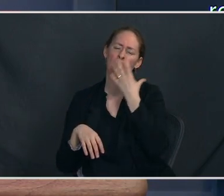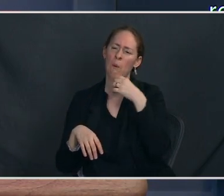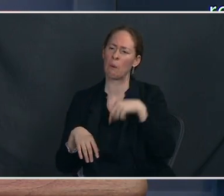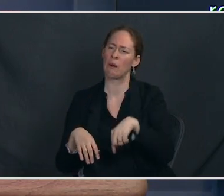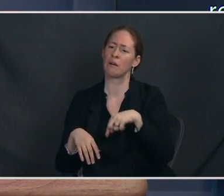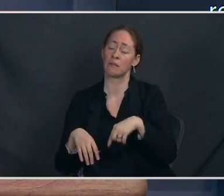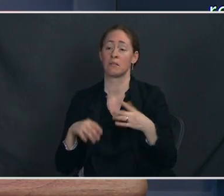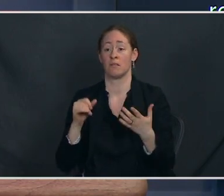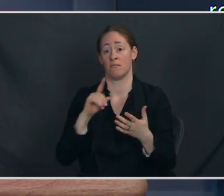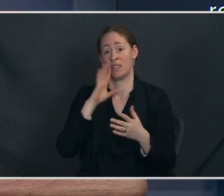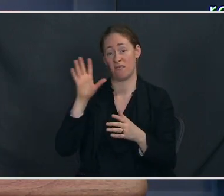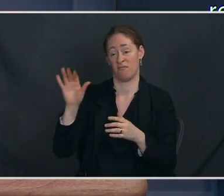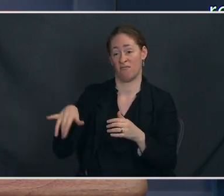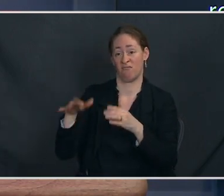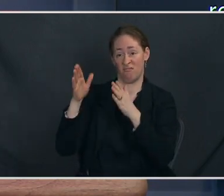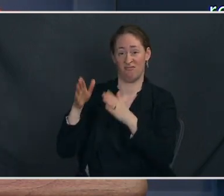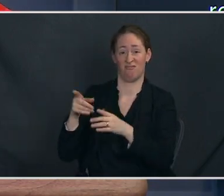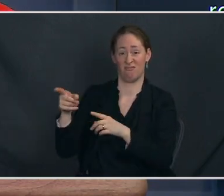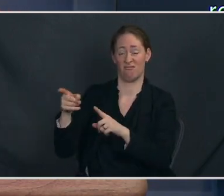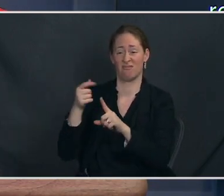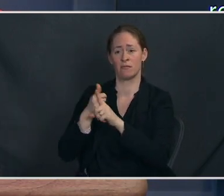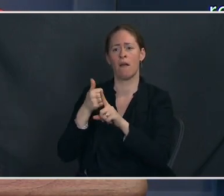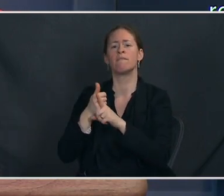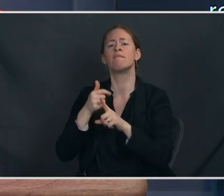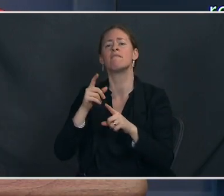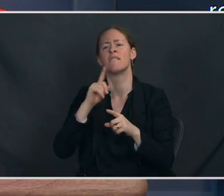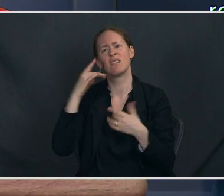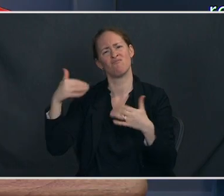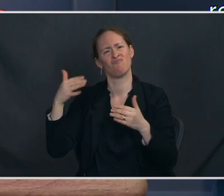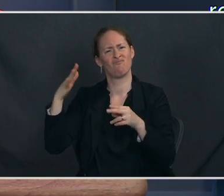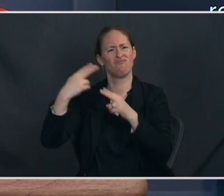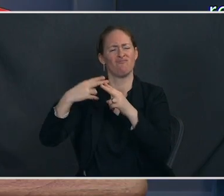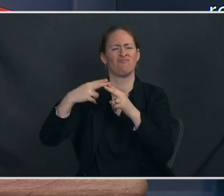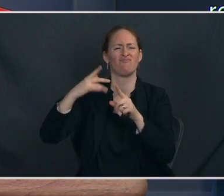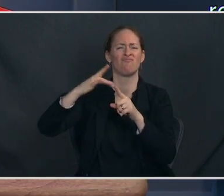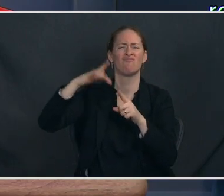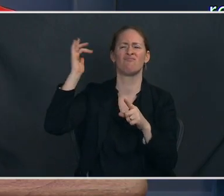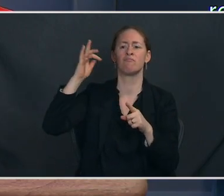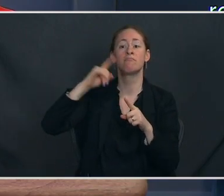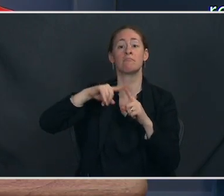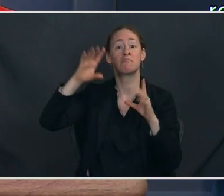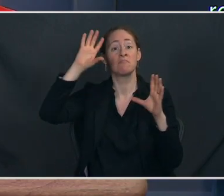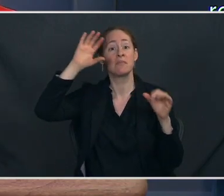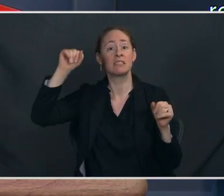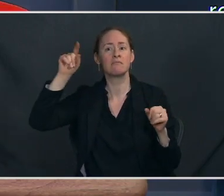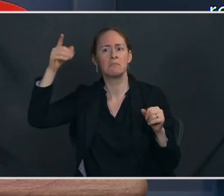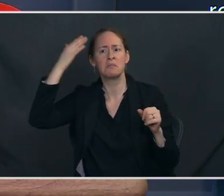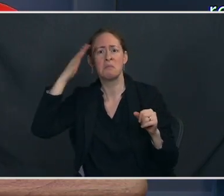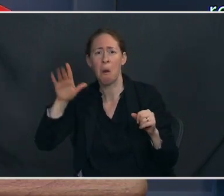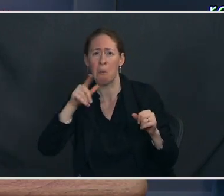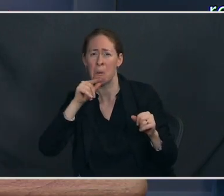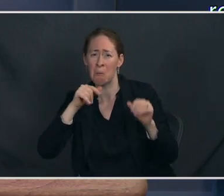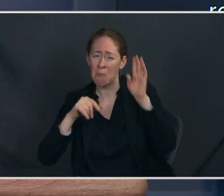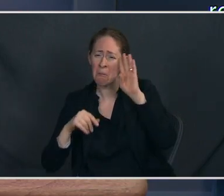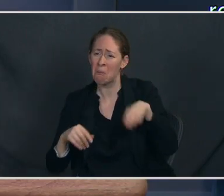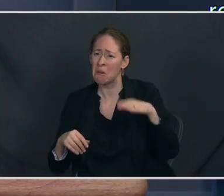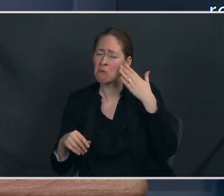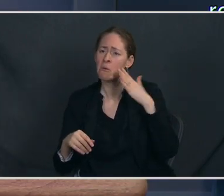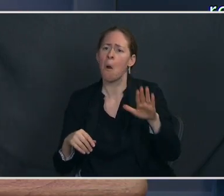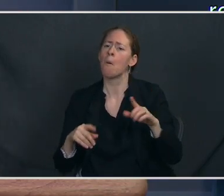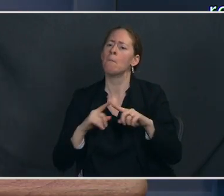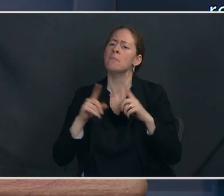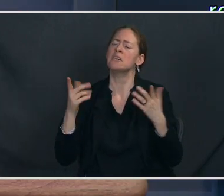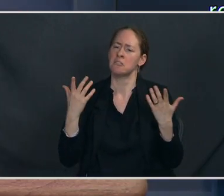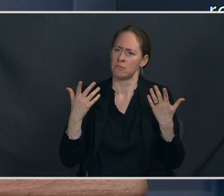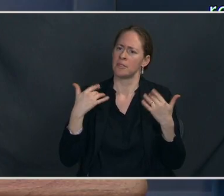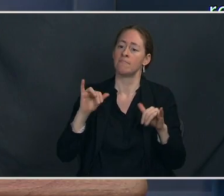who was, aside from by reputation, but she wasn't known by then President-elect Biden previously, but he was so impressed with her as